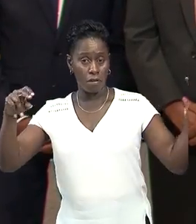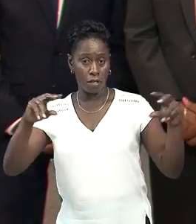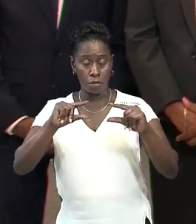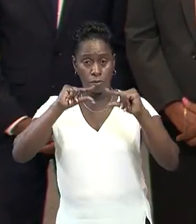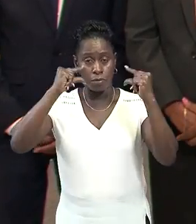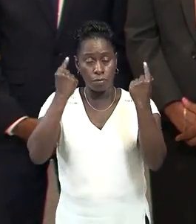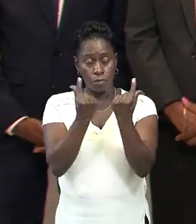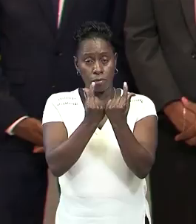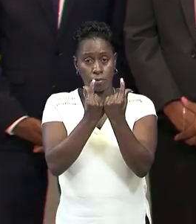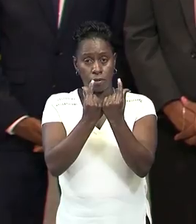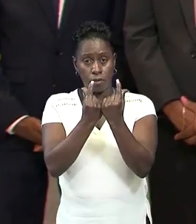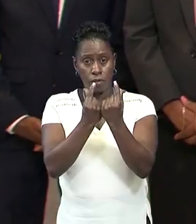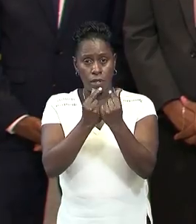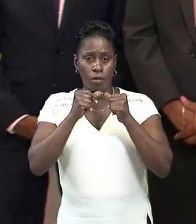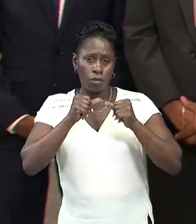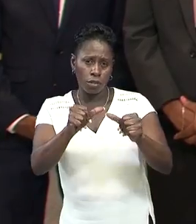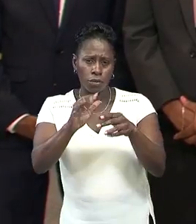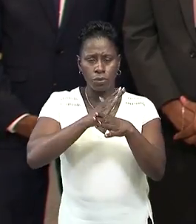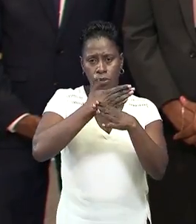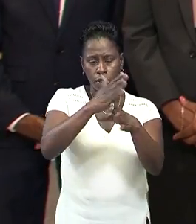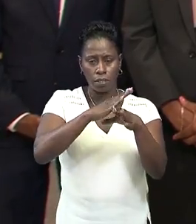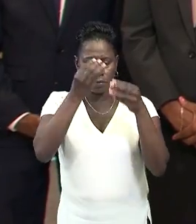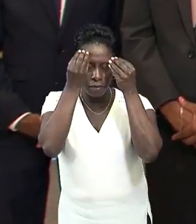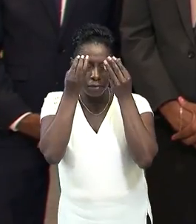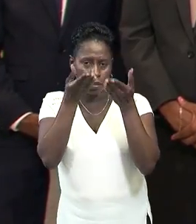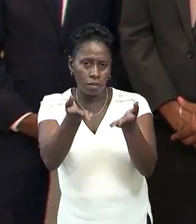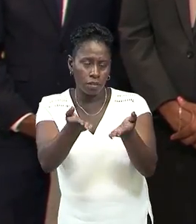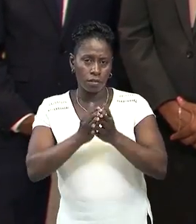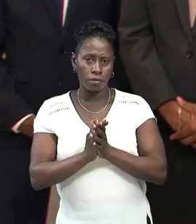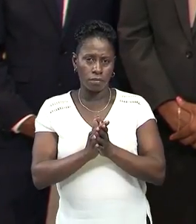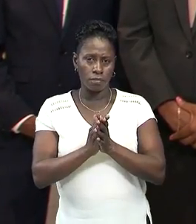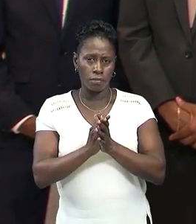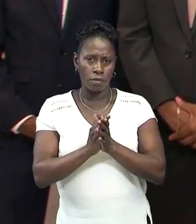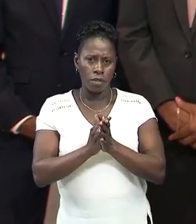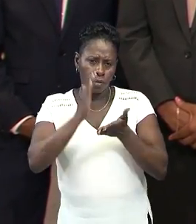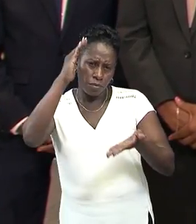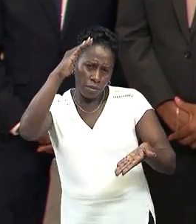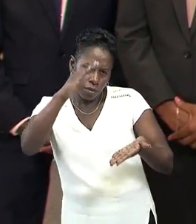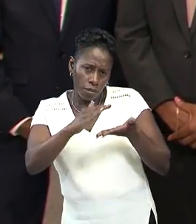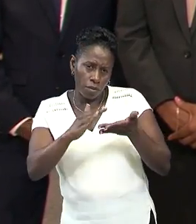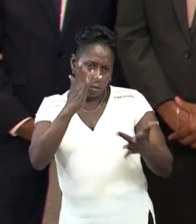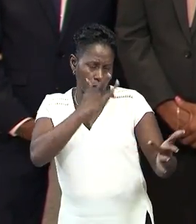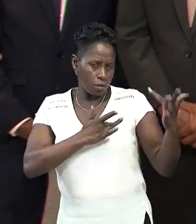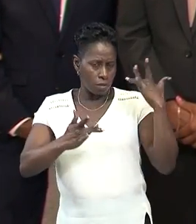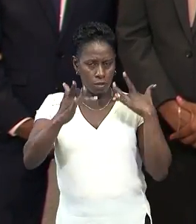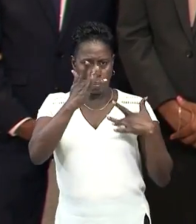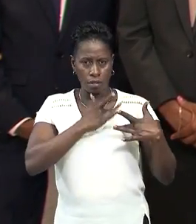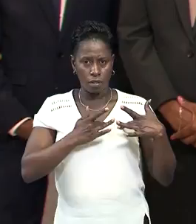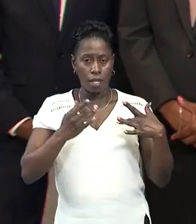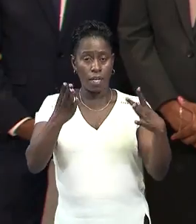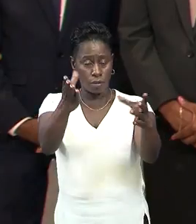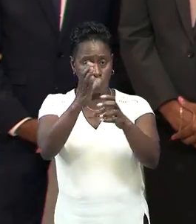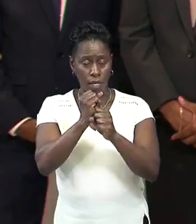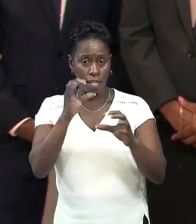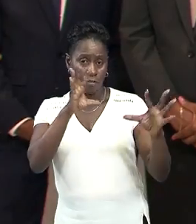and stakeholders have been held to share information, to allay concerns, and to obtain